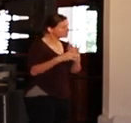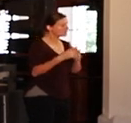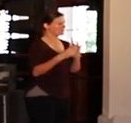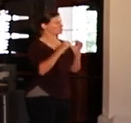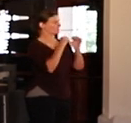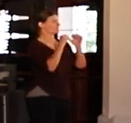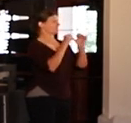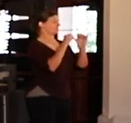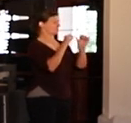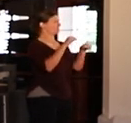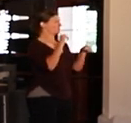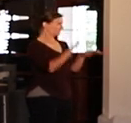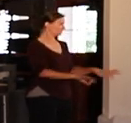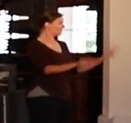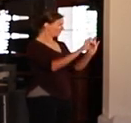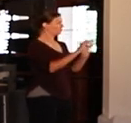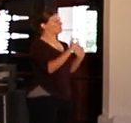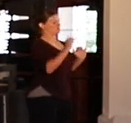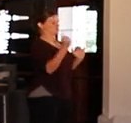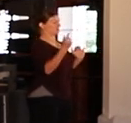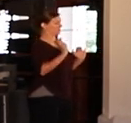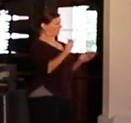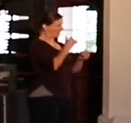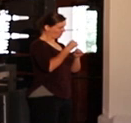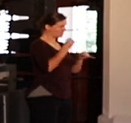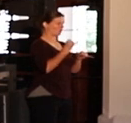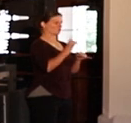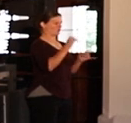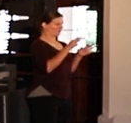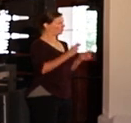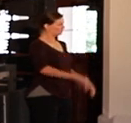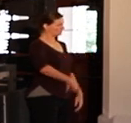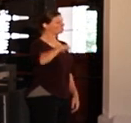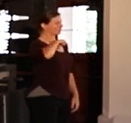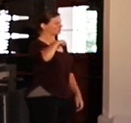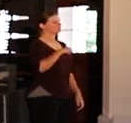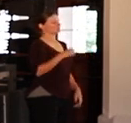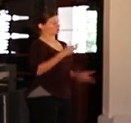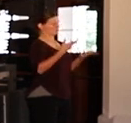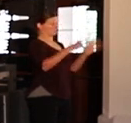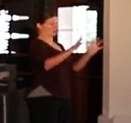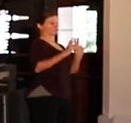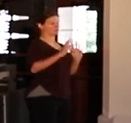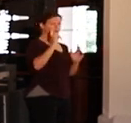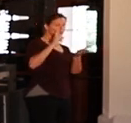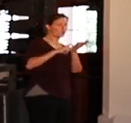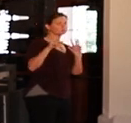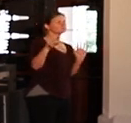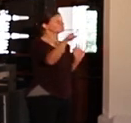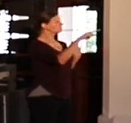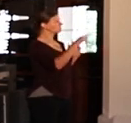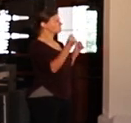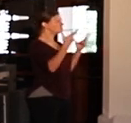of sustainability. And that's something else that our campus is extremely proud of. You probably saw as you walked around today sort